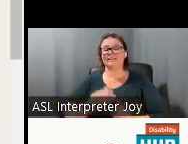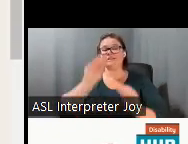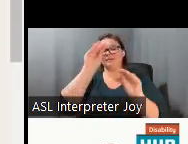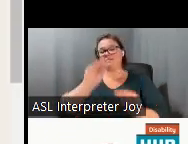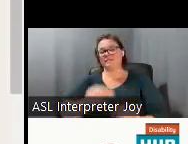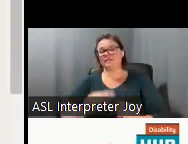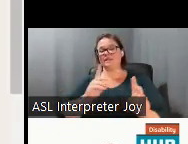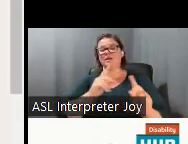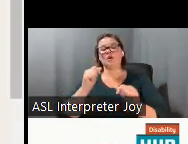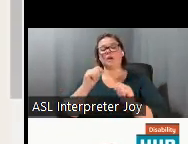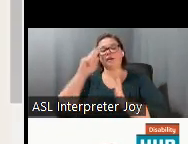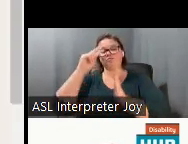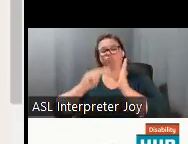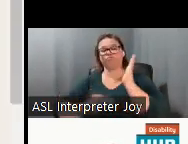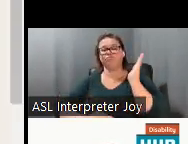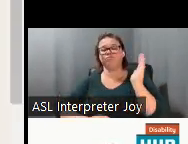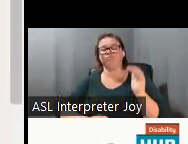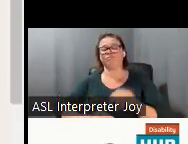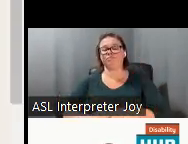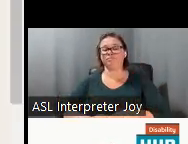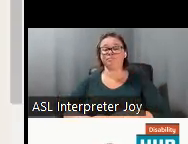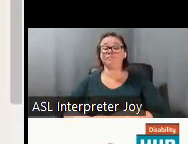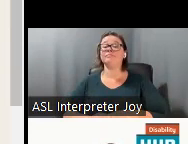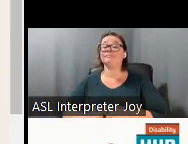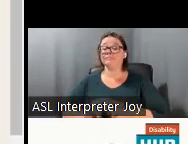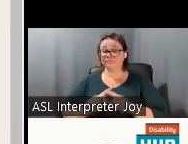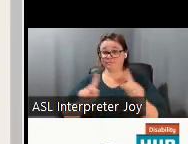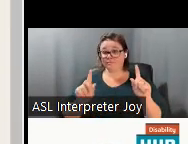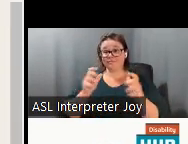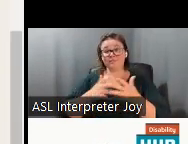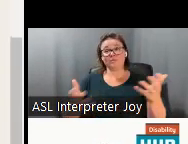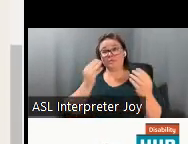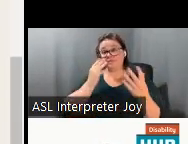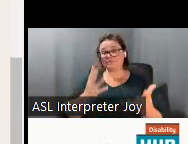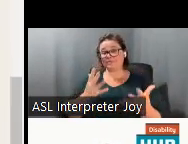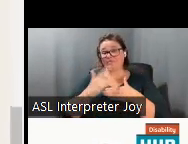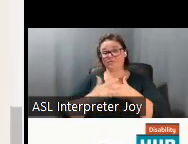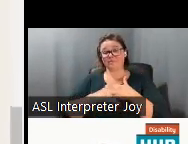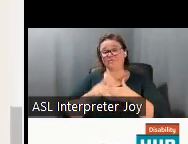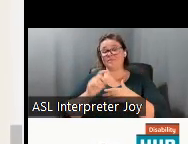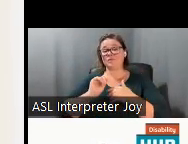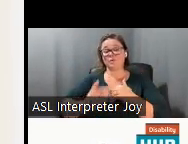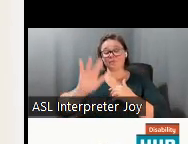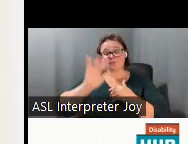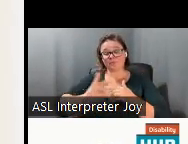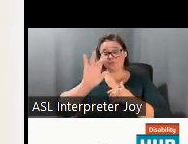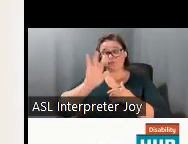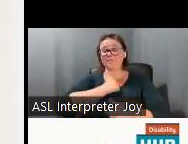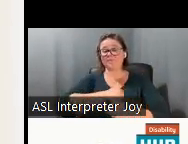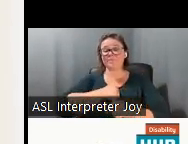quick profile remote. But so much information in there. So scrolling down, I apologize for